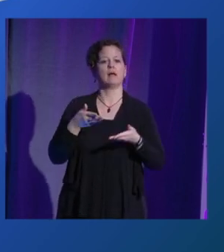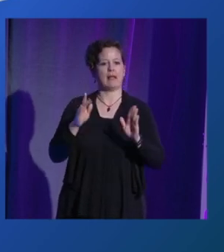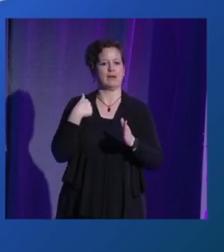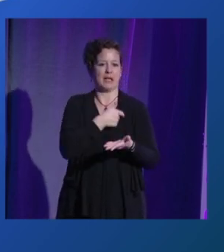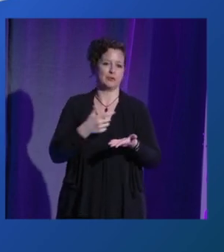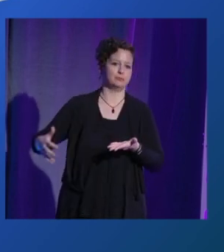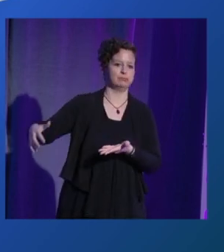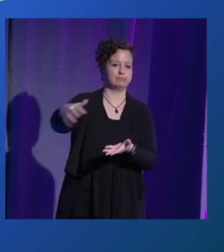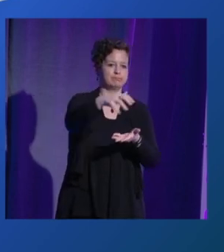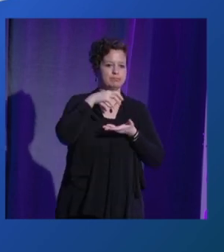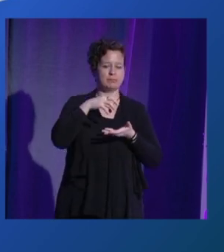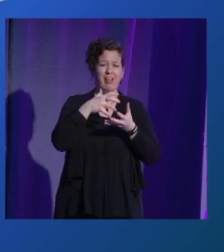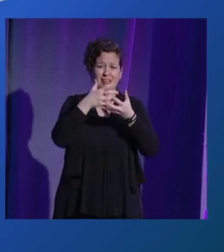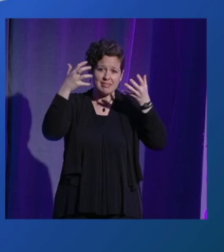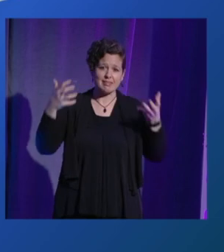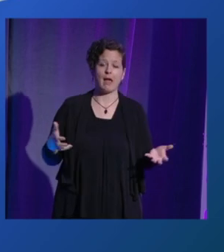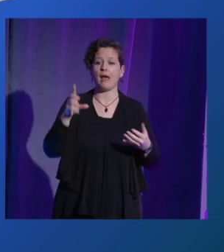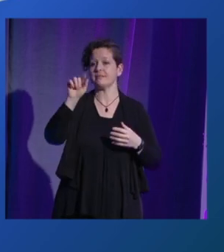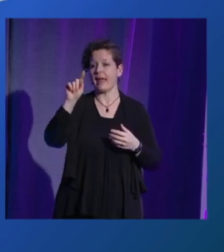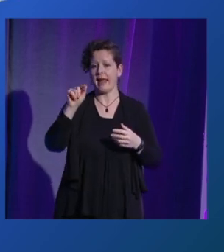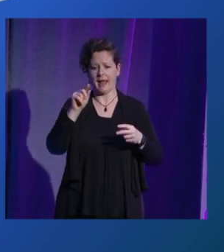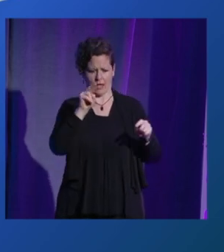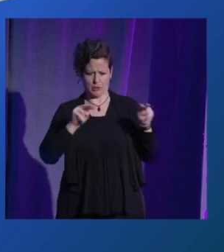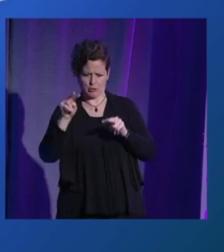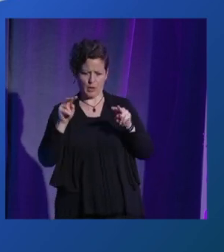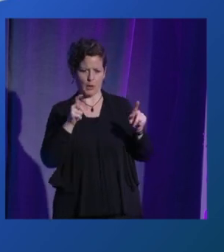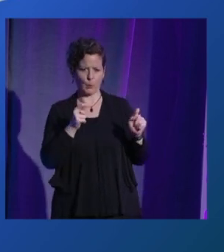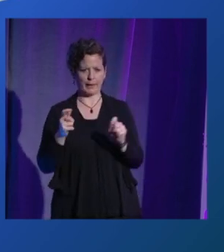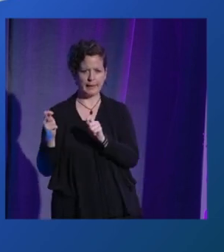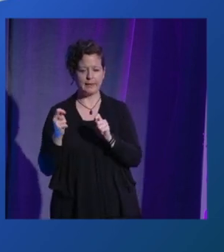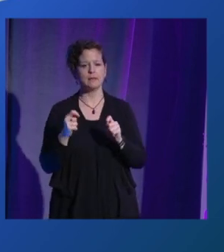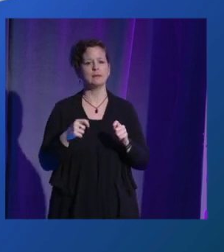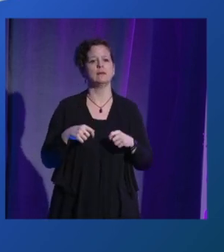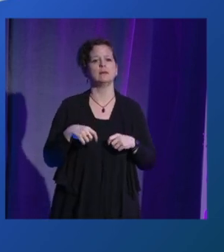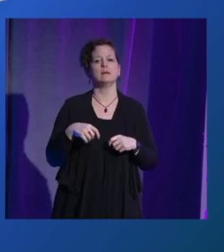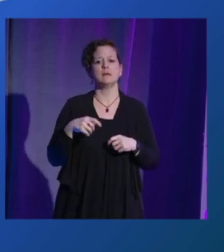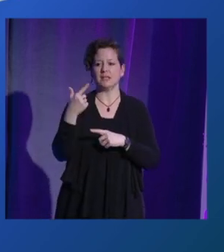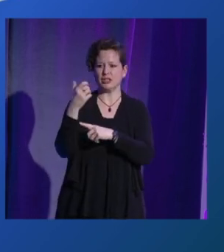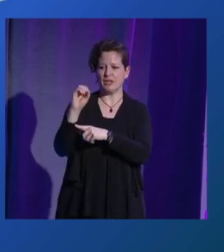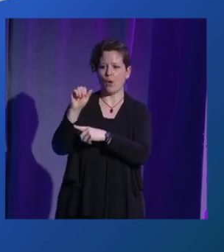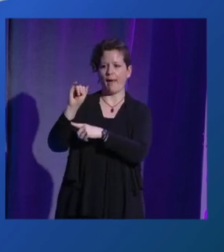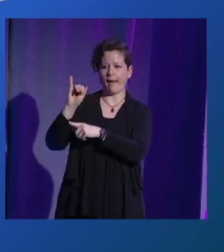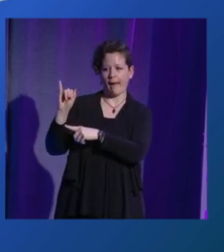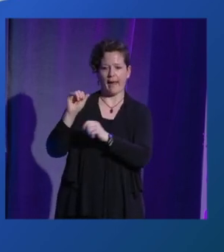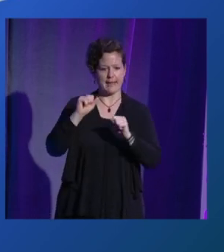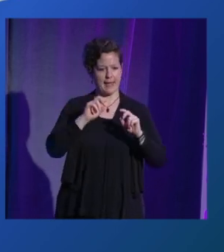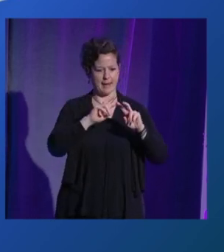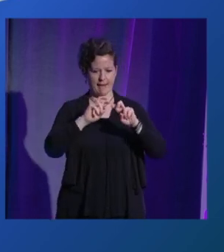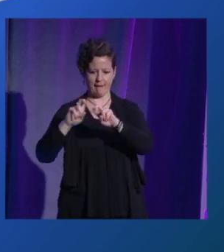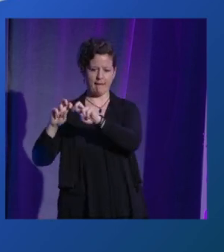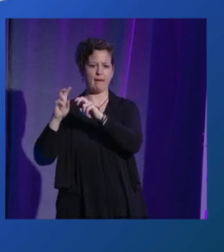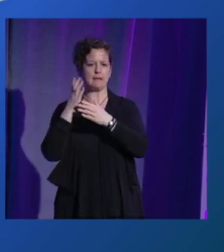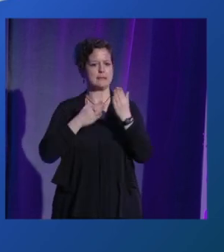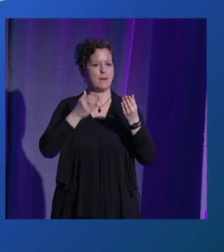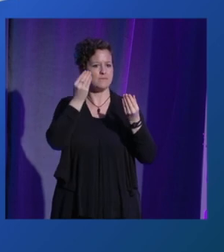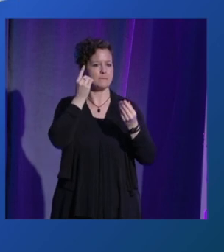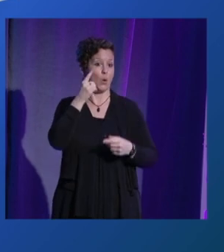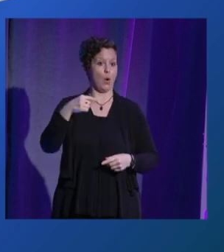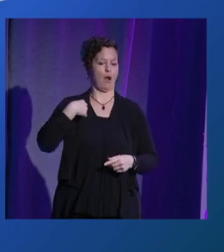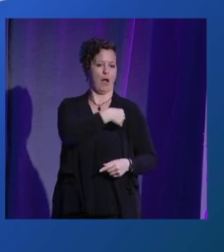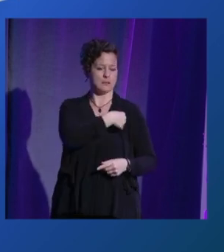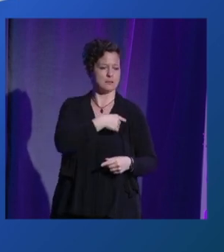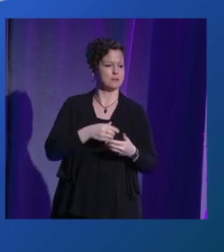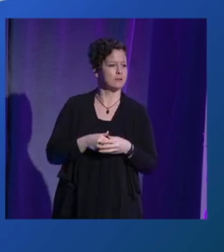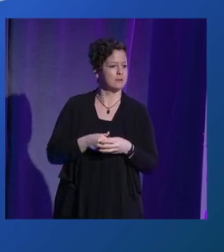imagery but microorganism level like genes like analyzing those and identifying genes that control maybe